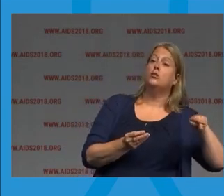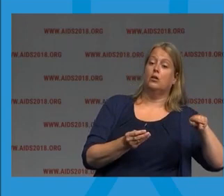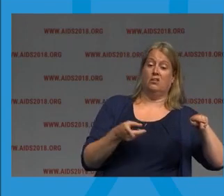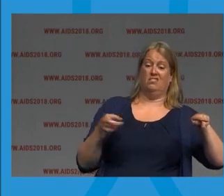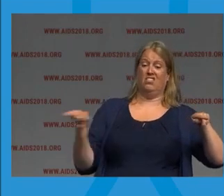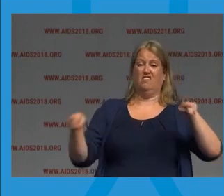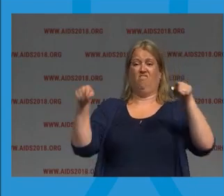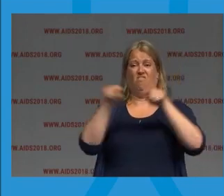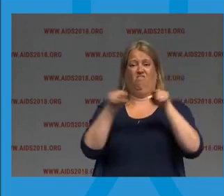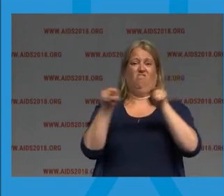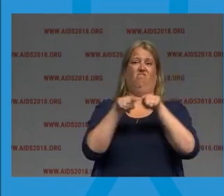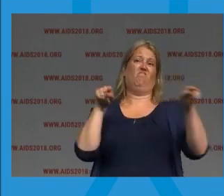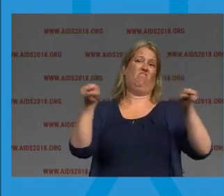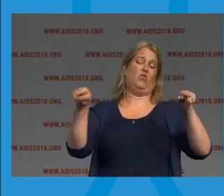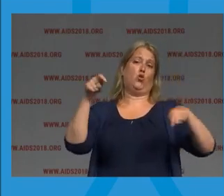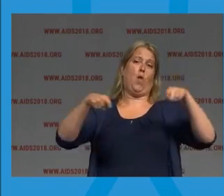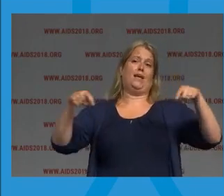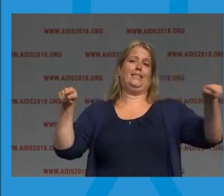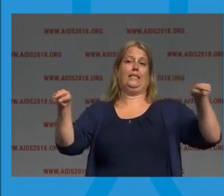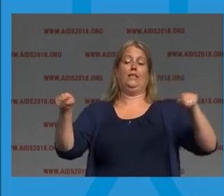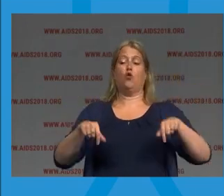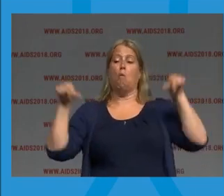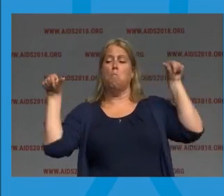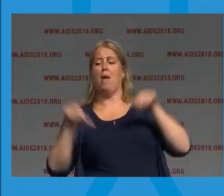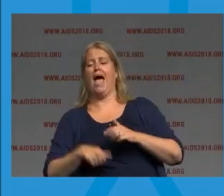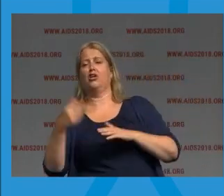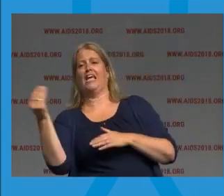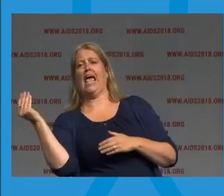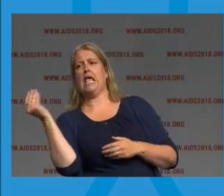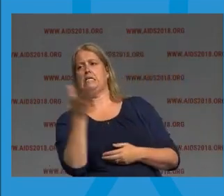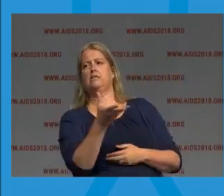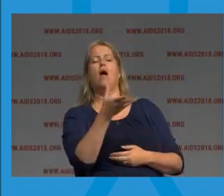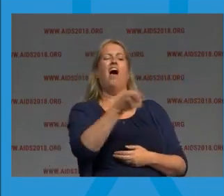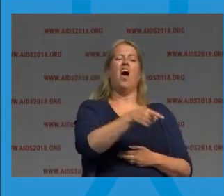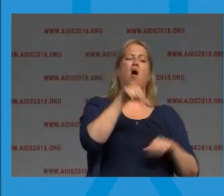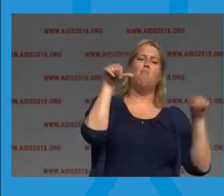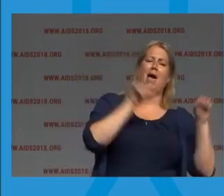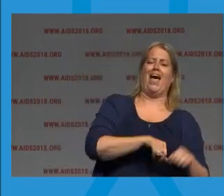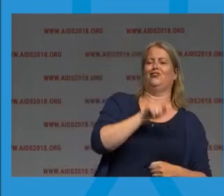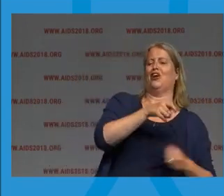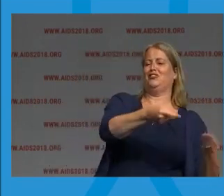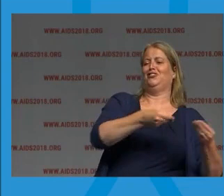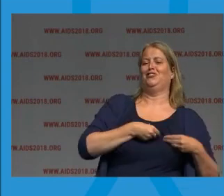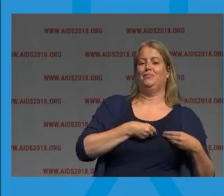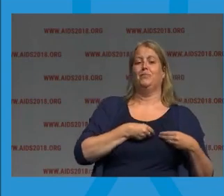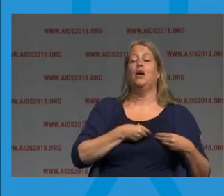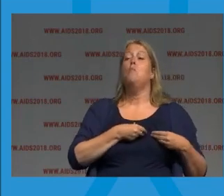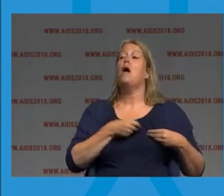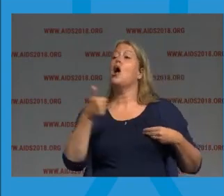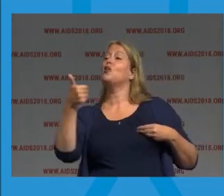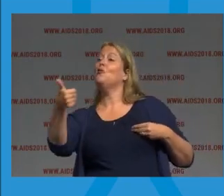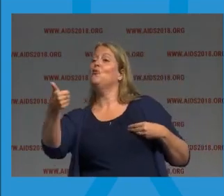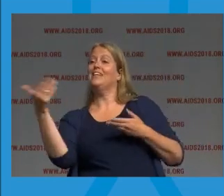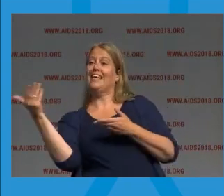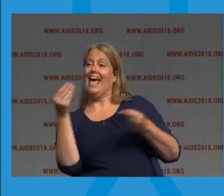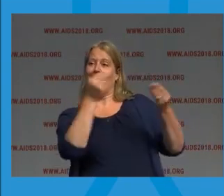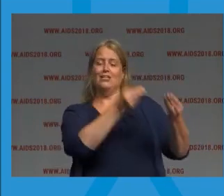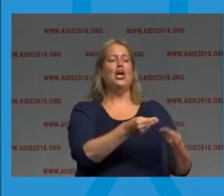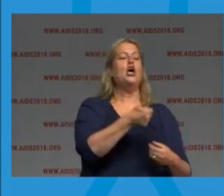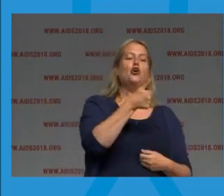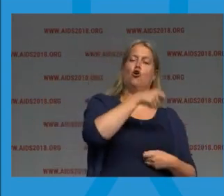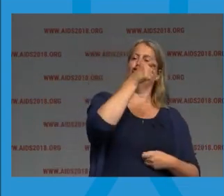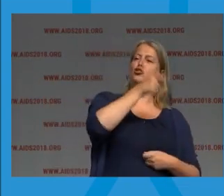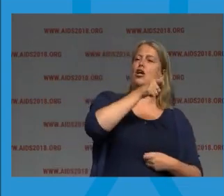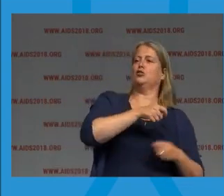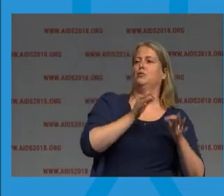who appears before him. So if you bring a bad case, you will get a bad judgment. If you bring a good case, you will get a good judgment.